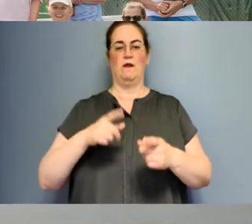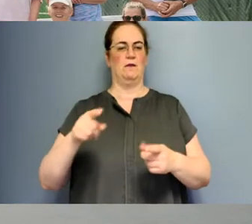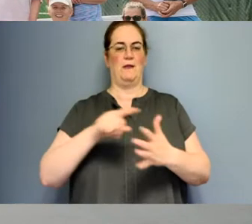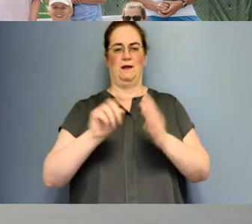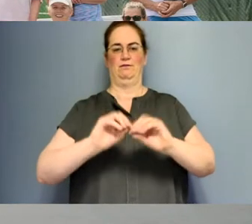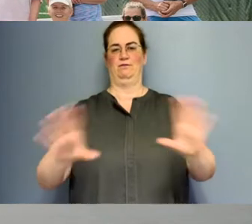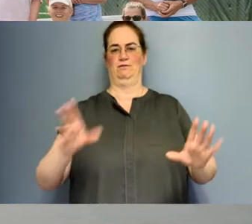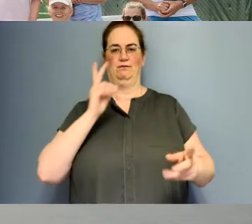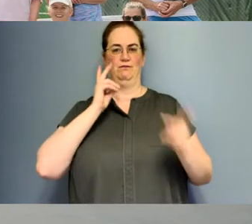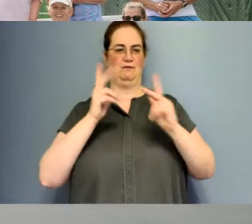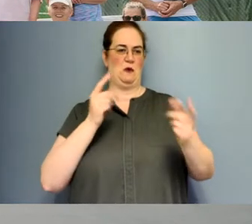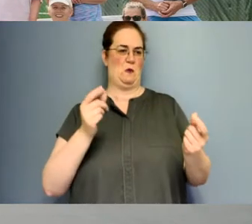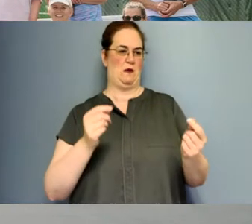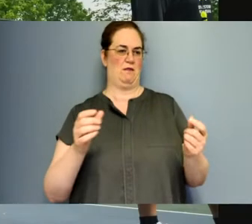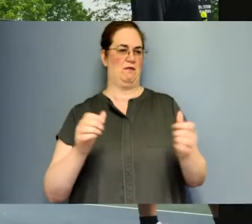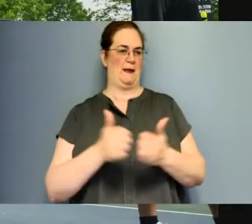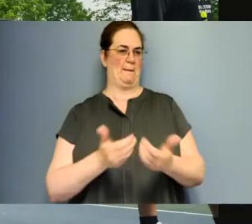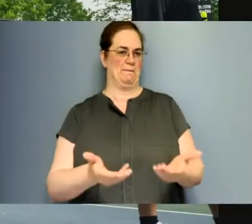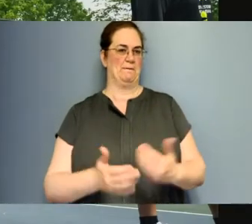themselves.